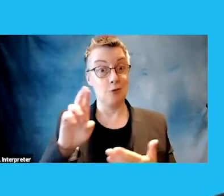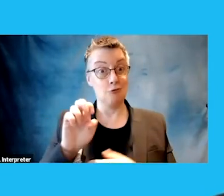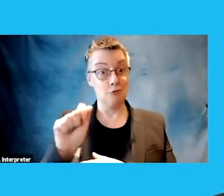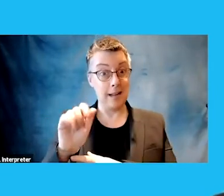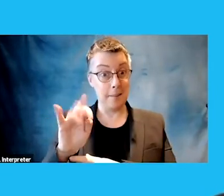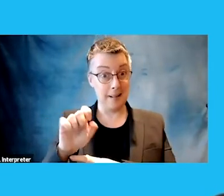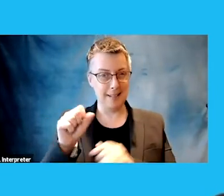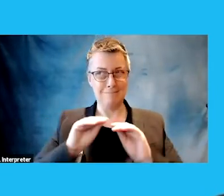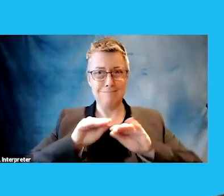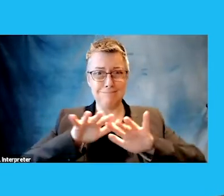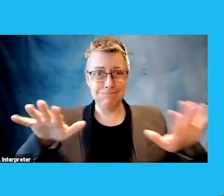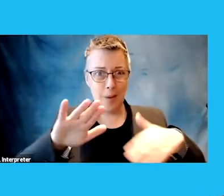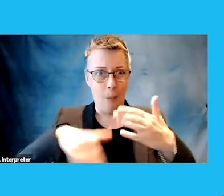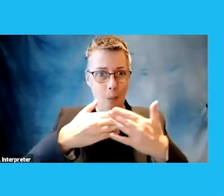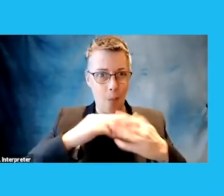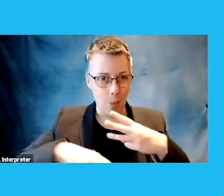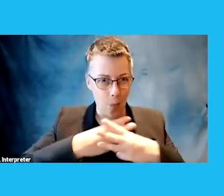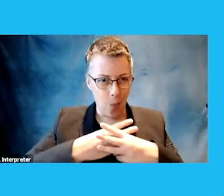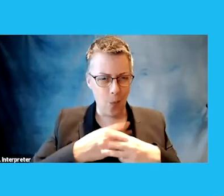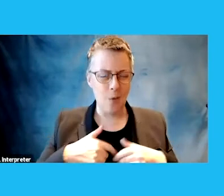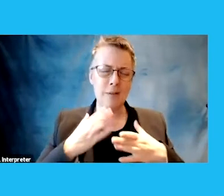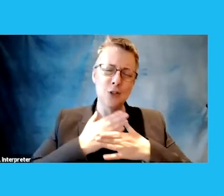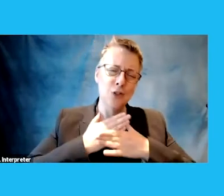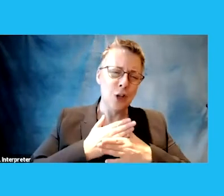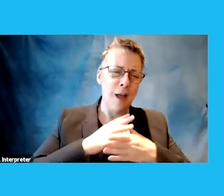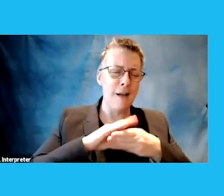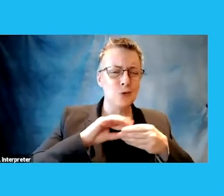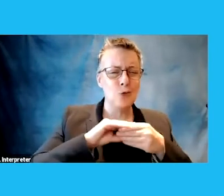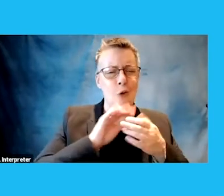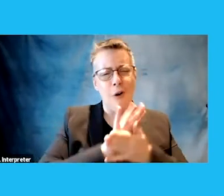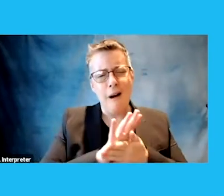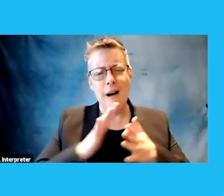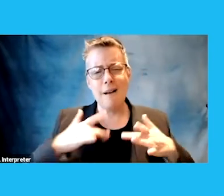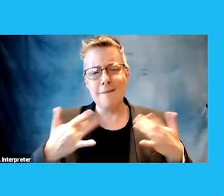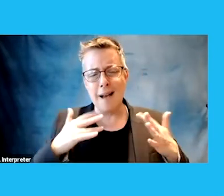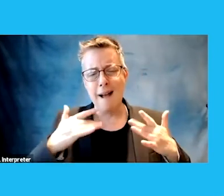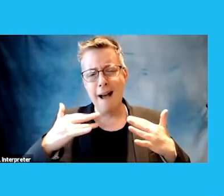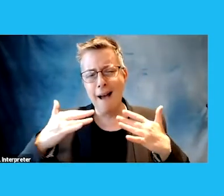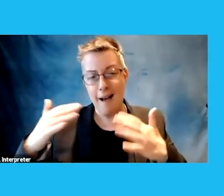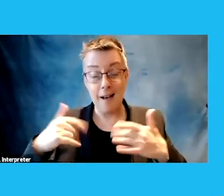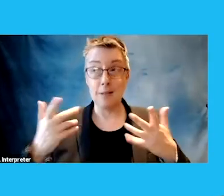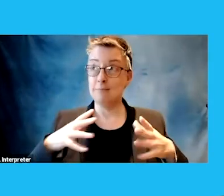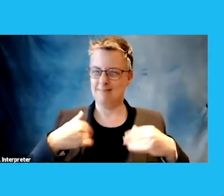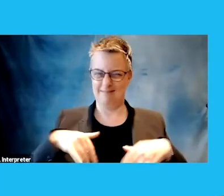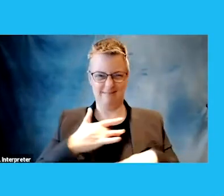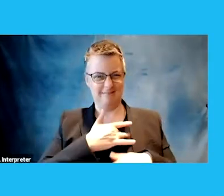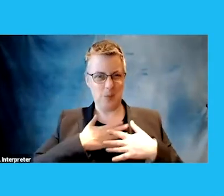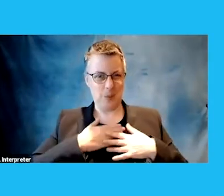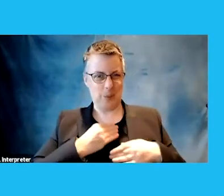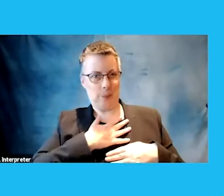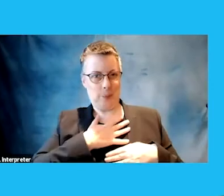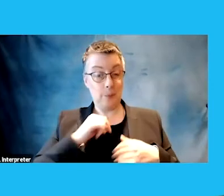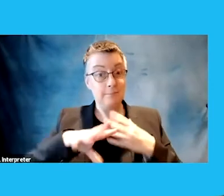worldwide. Together, we've shared so many stories, films, and events that have moved us and increased our awareness about